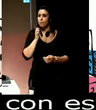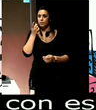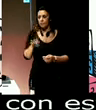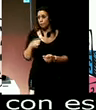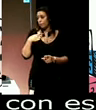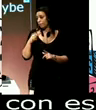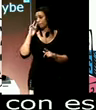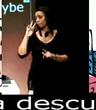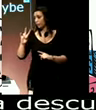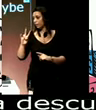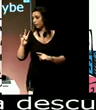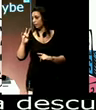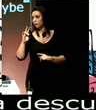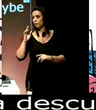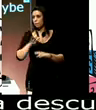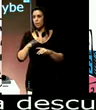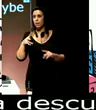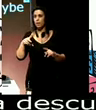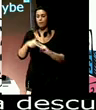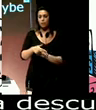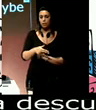know. I